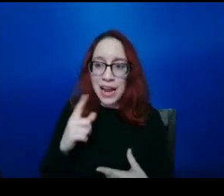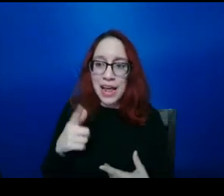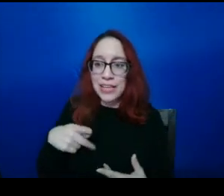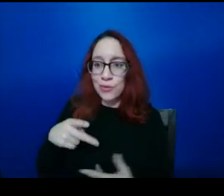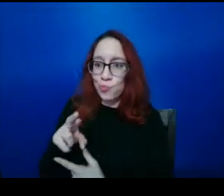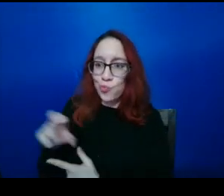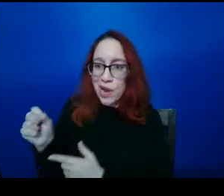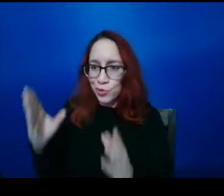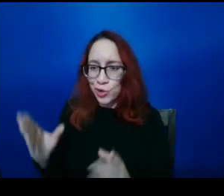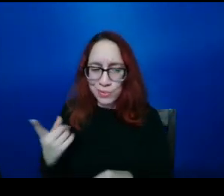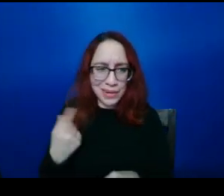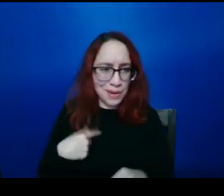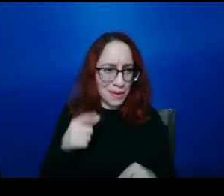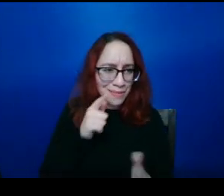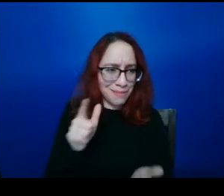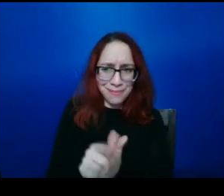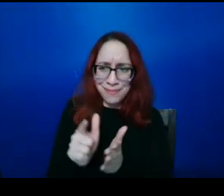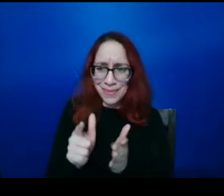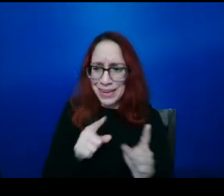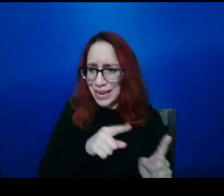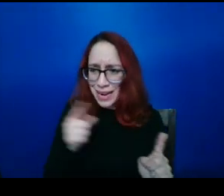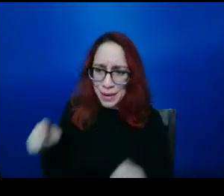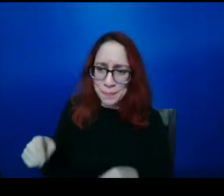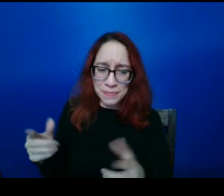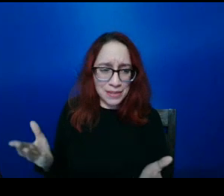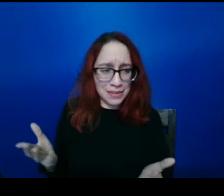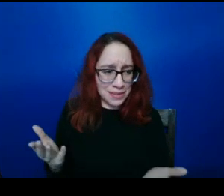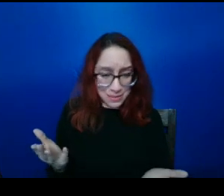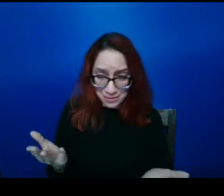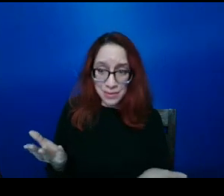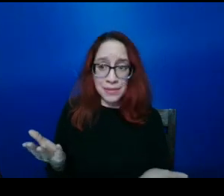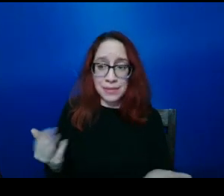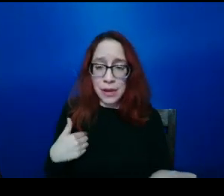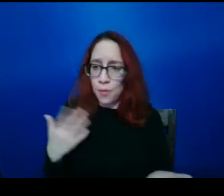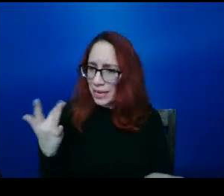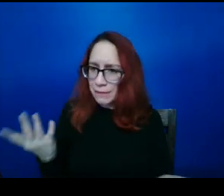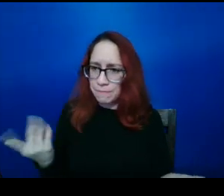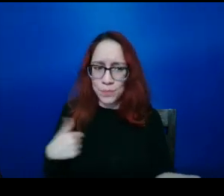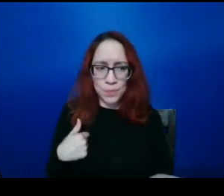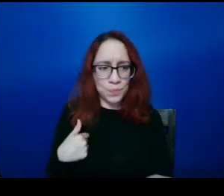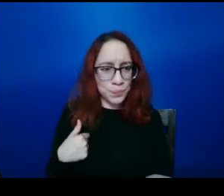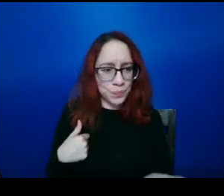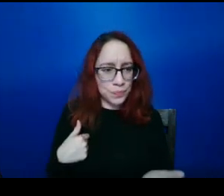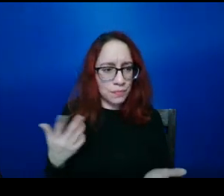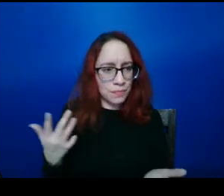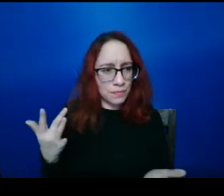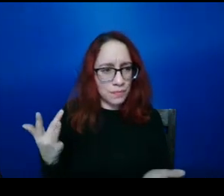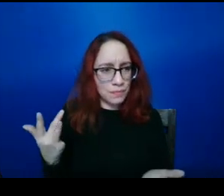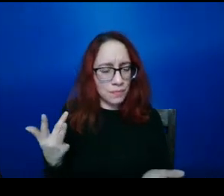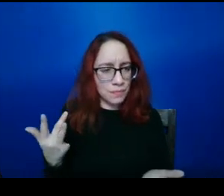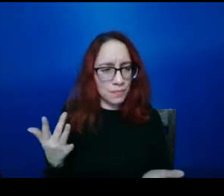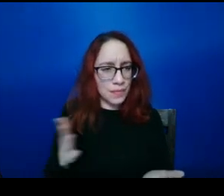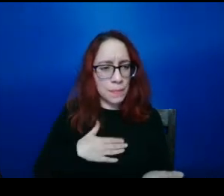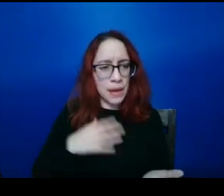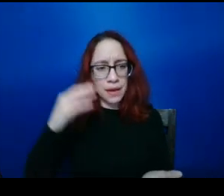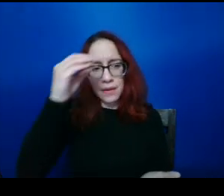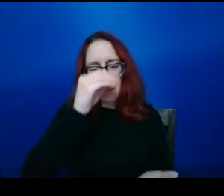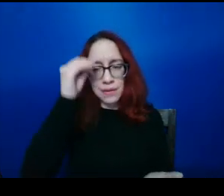person, but I'm not allowed to come before, right? And why? Because in my